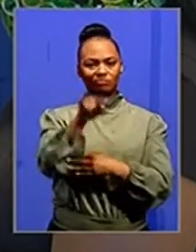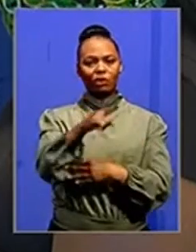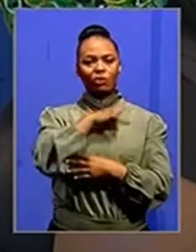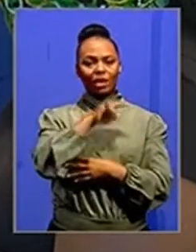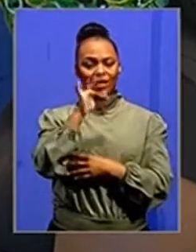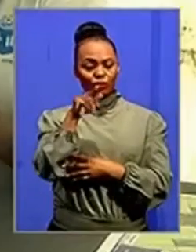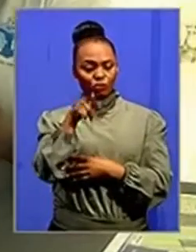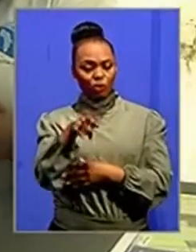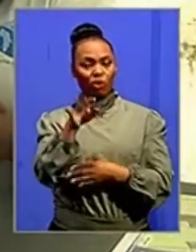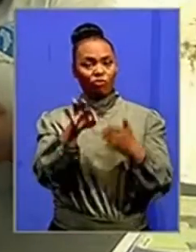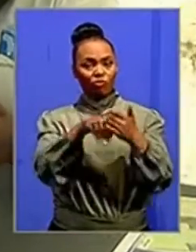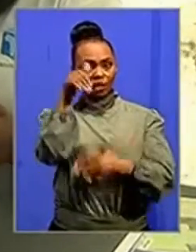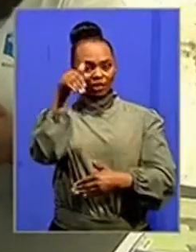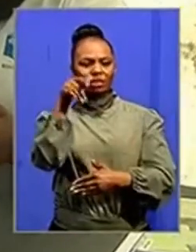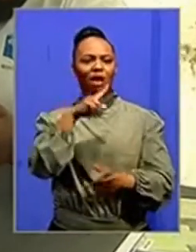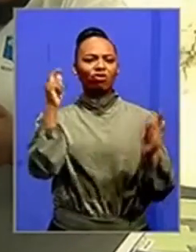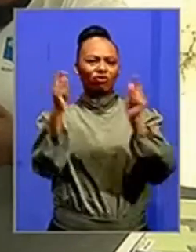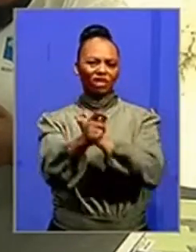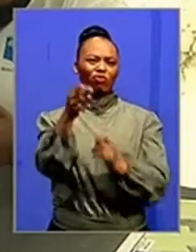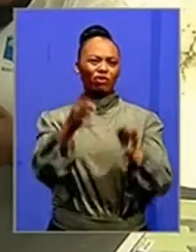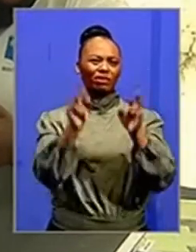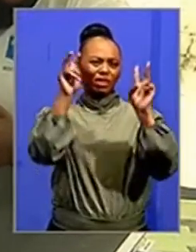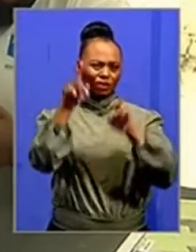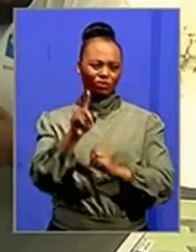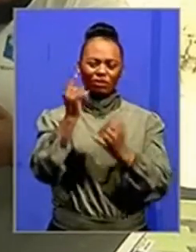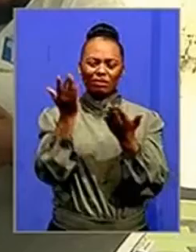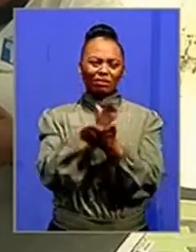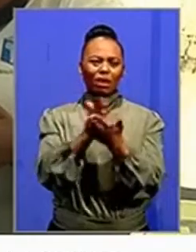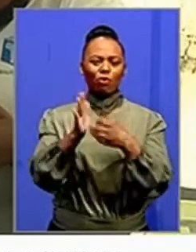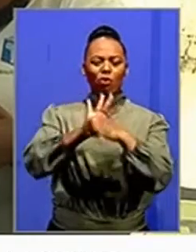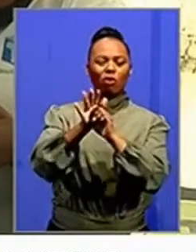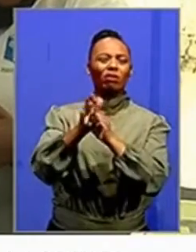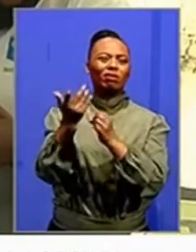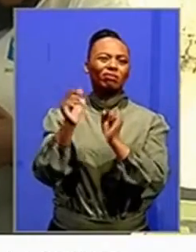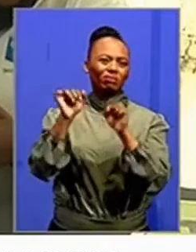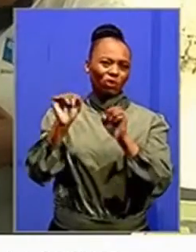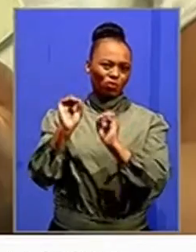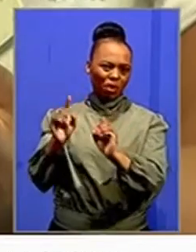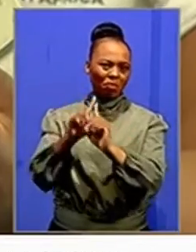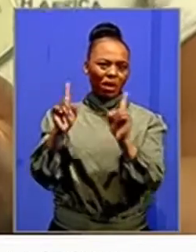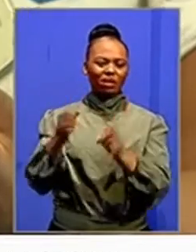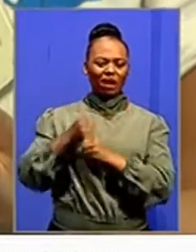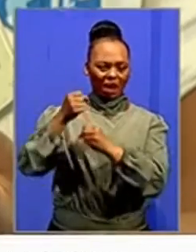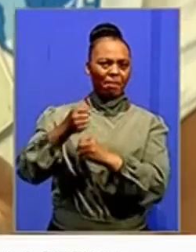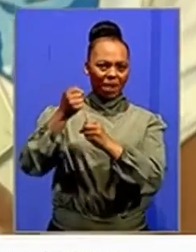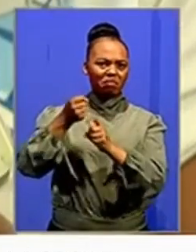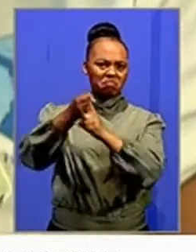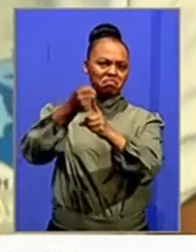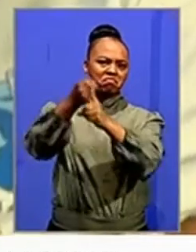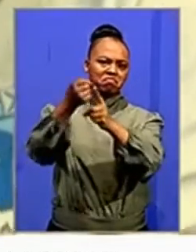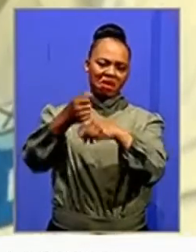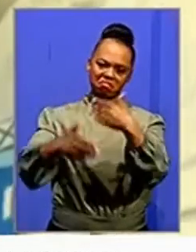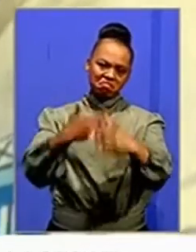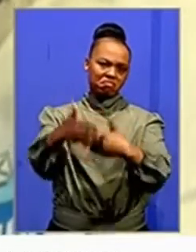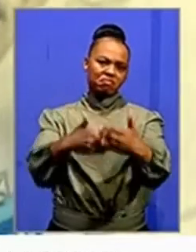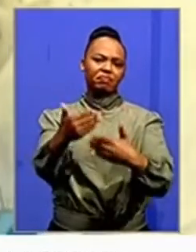sa natswe diphephetso tsa sewa sa COVID-19, matsholo a ho ingokela dikgetho a ntse a matlafala. Bonkgetheng ba ikemetseng